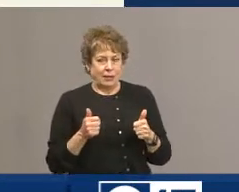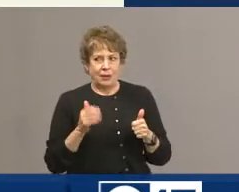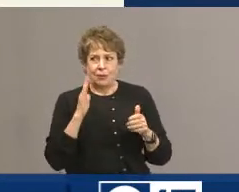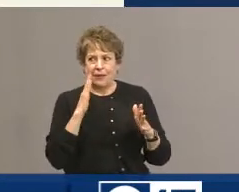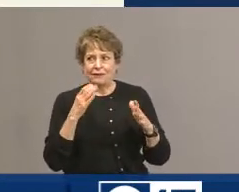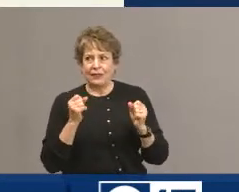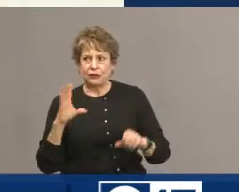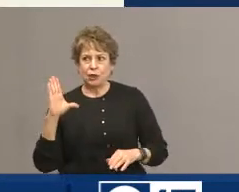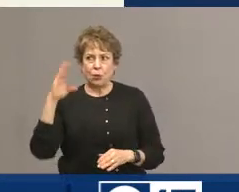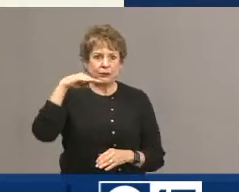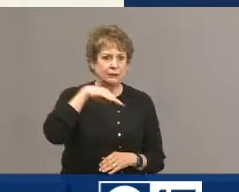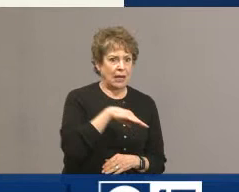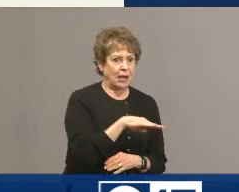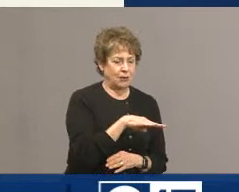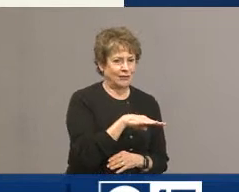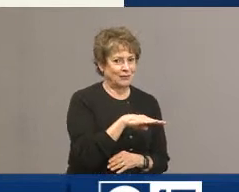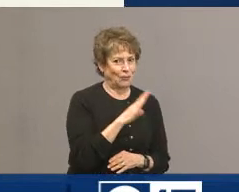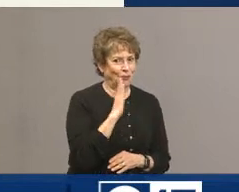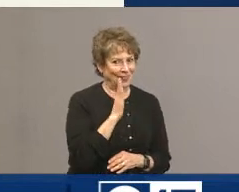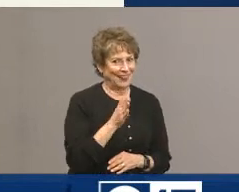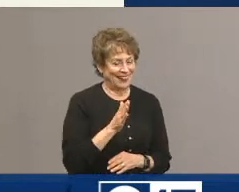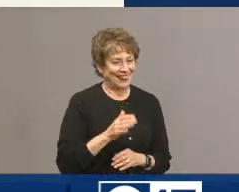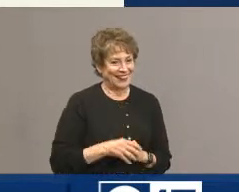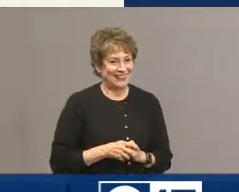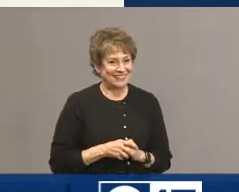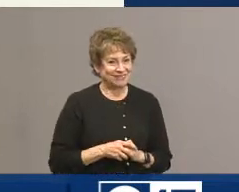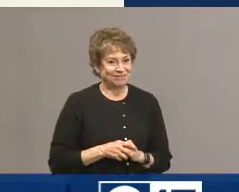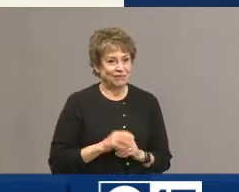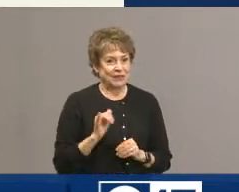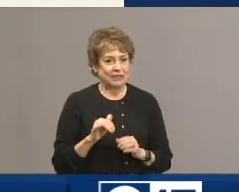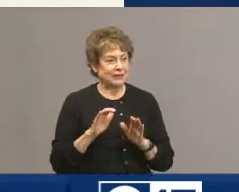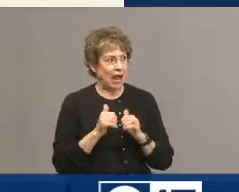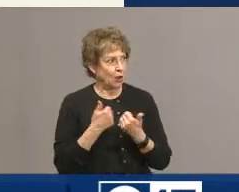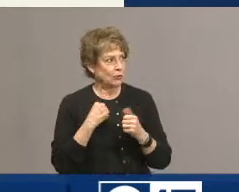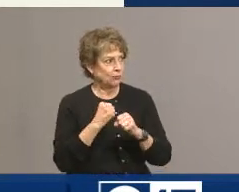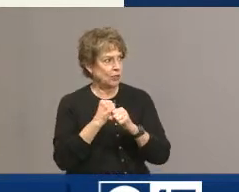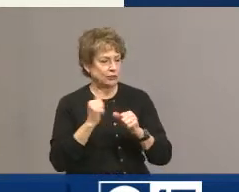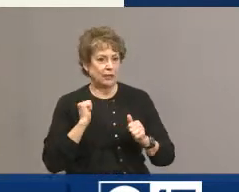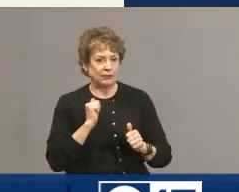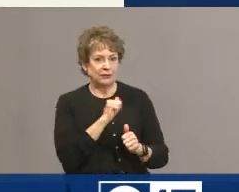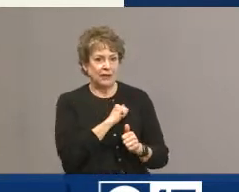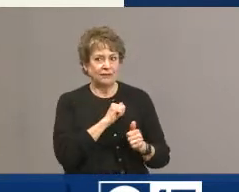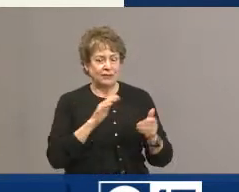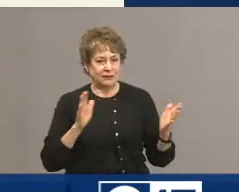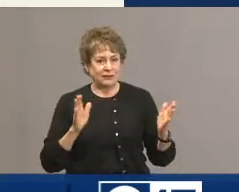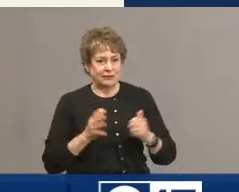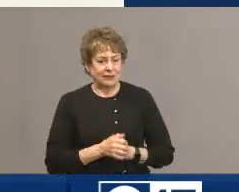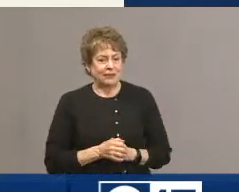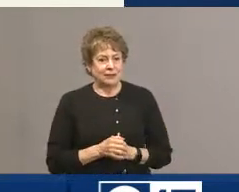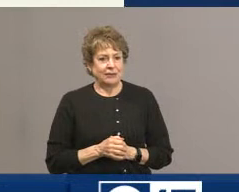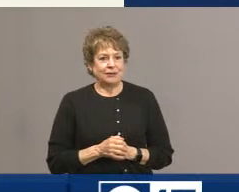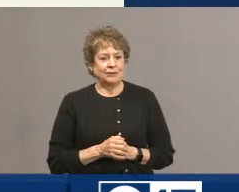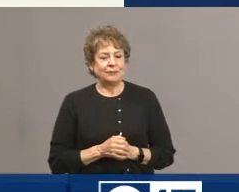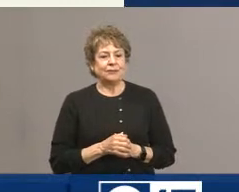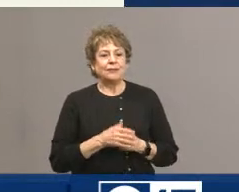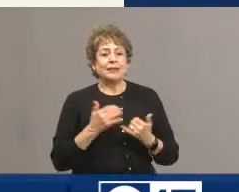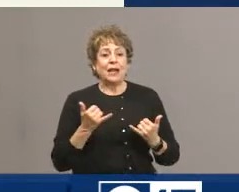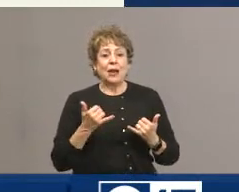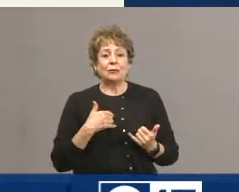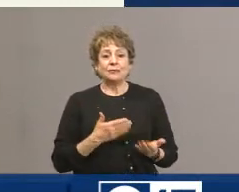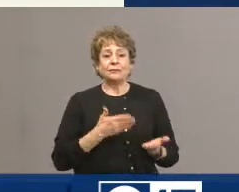for all of the people of Arizona. And with that, Patrick, let's open it up for questions.